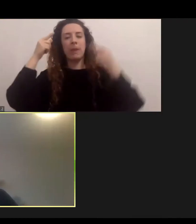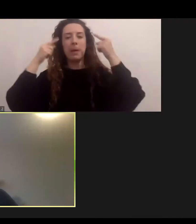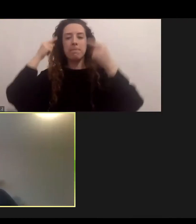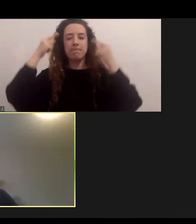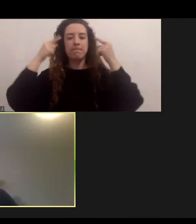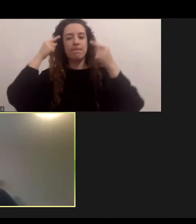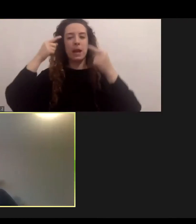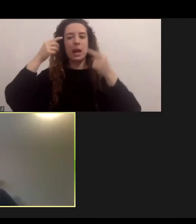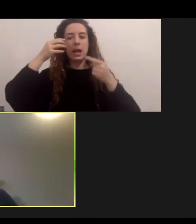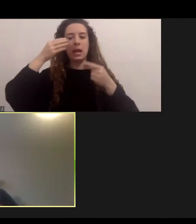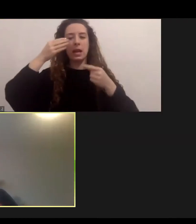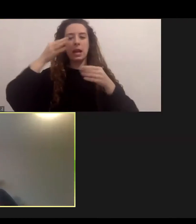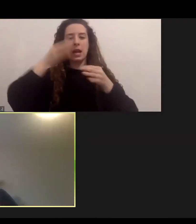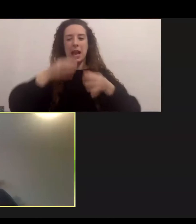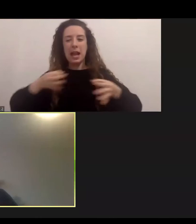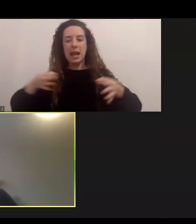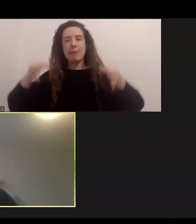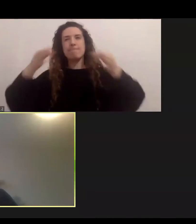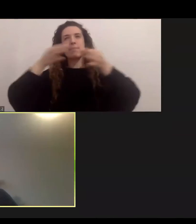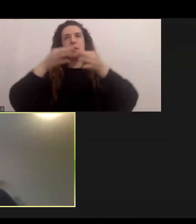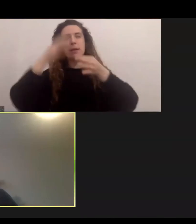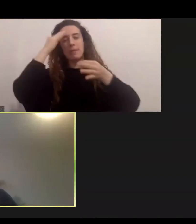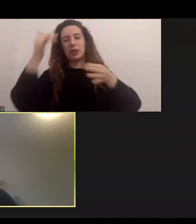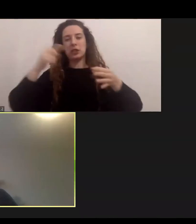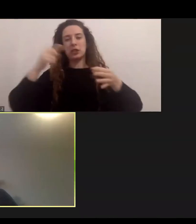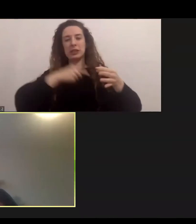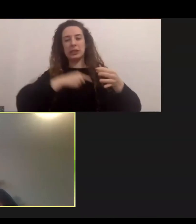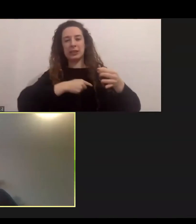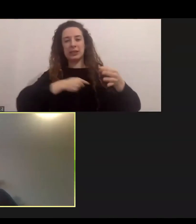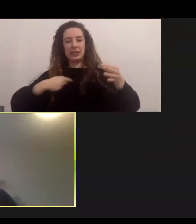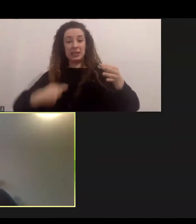is important because